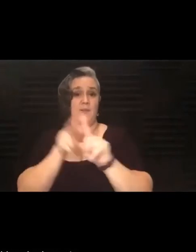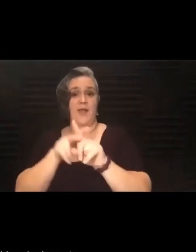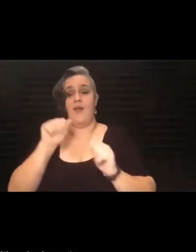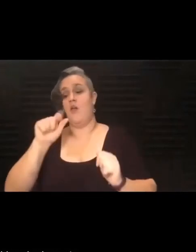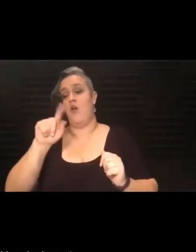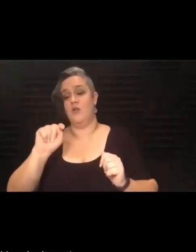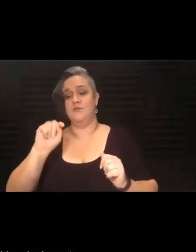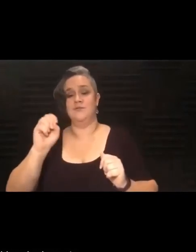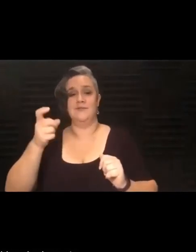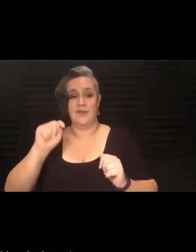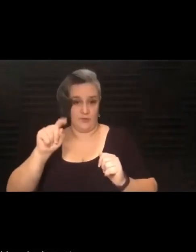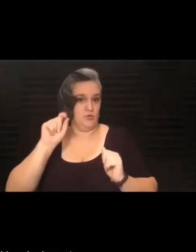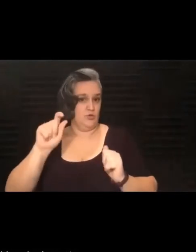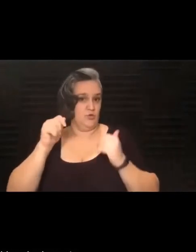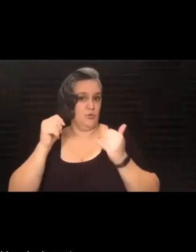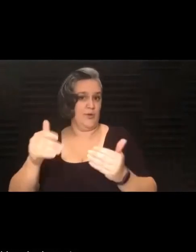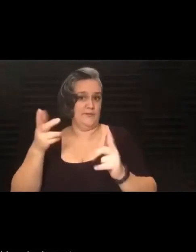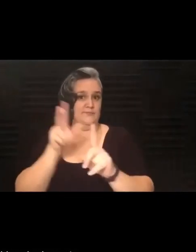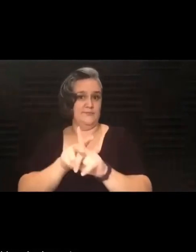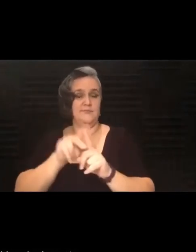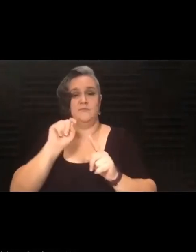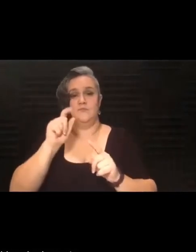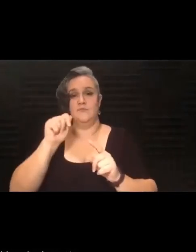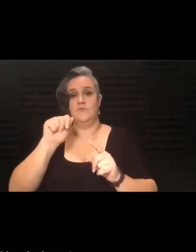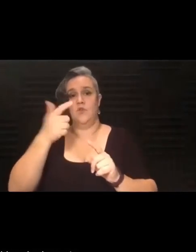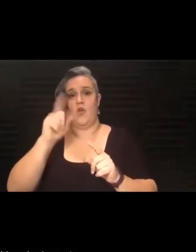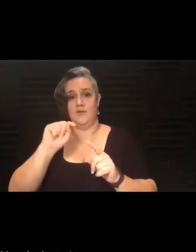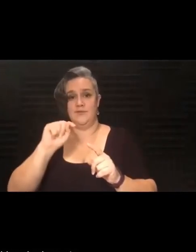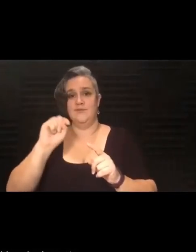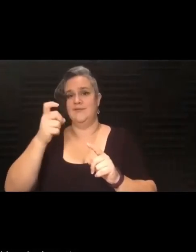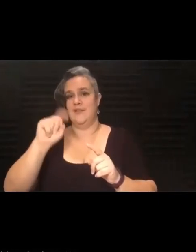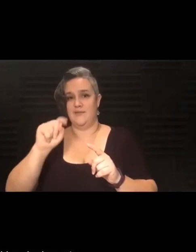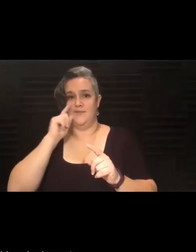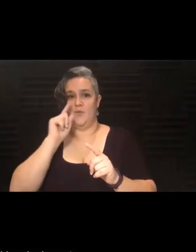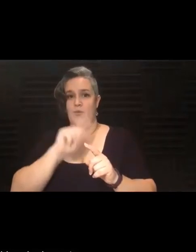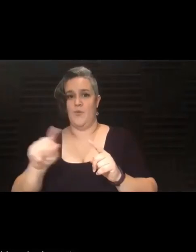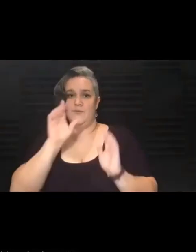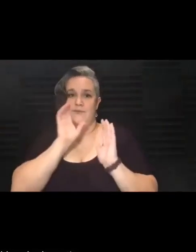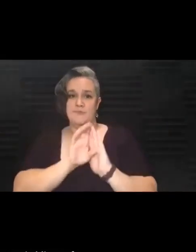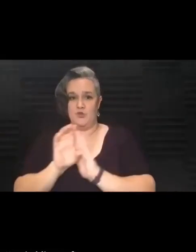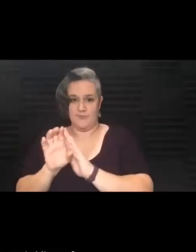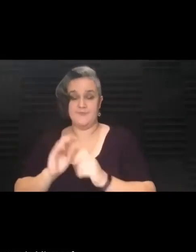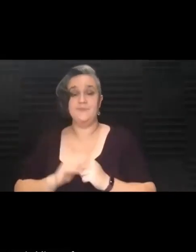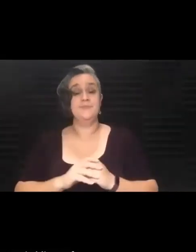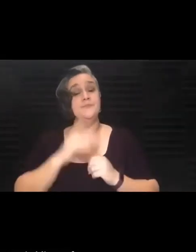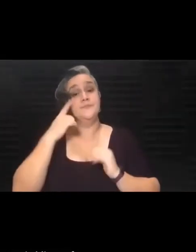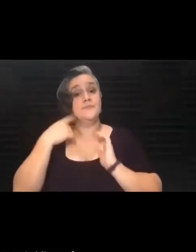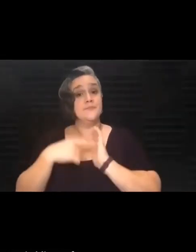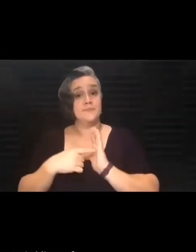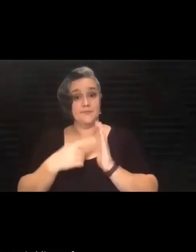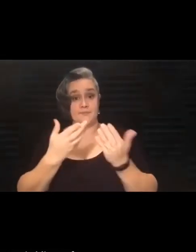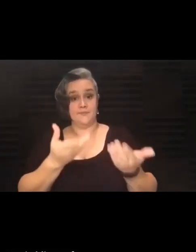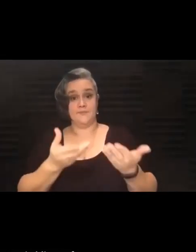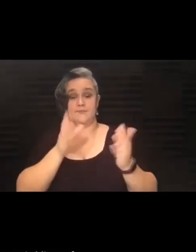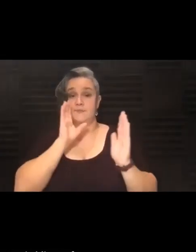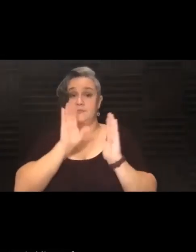text to, and you should apply alternative text to those images. So for example, here I have an image of